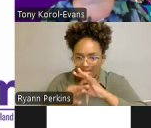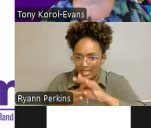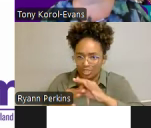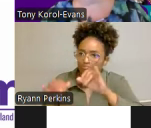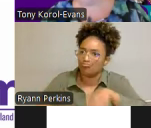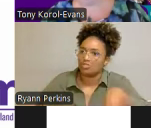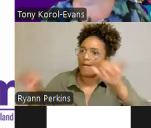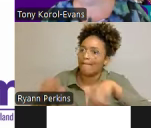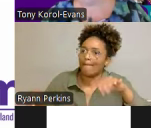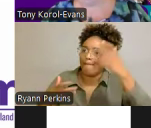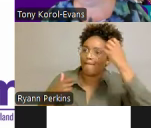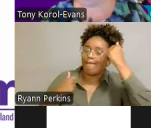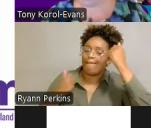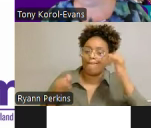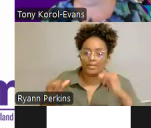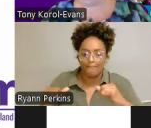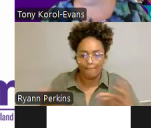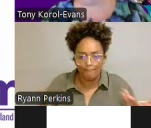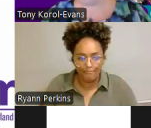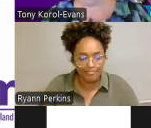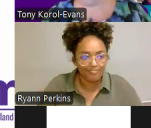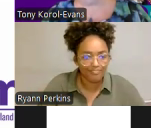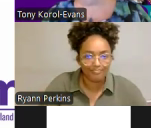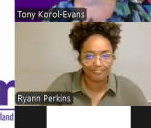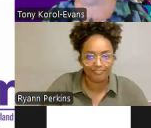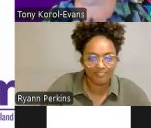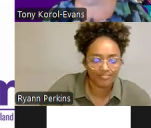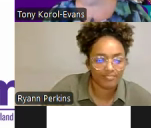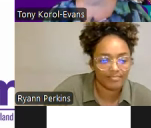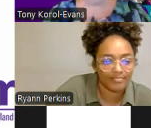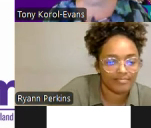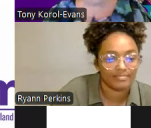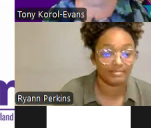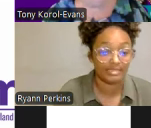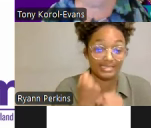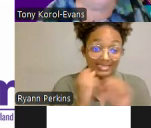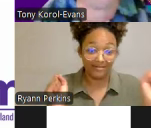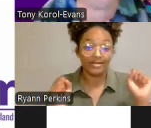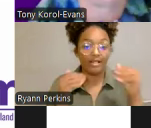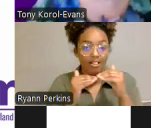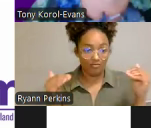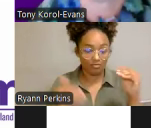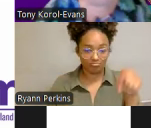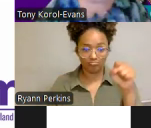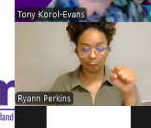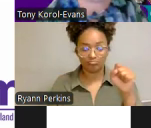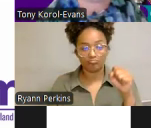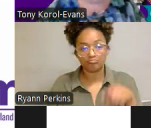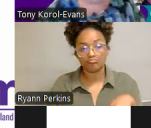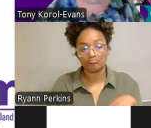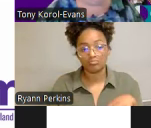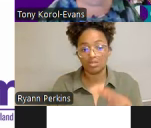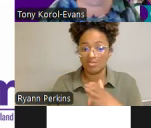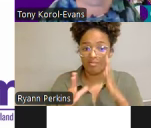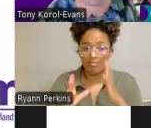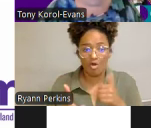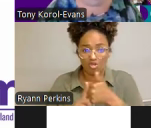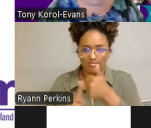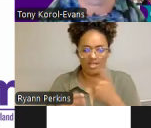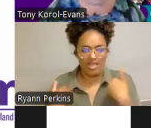Victims take ownership of the assault if they know the person's safety levels. If it's partner, yeah, the partner has constant access,